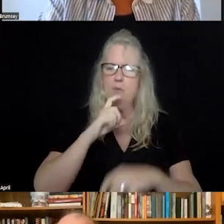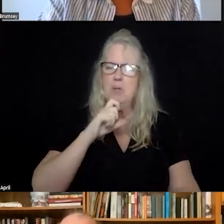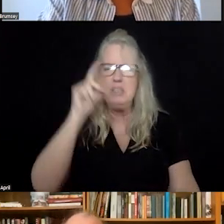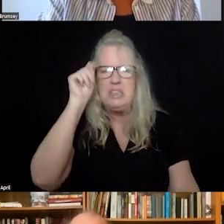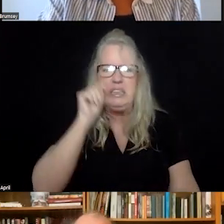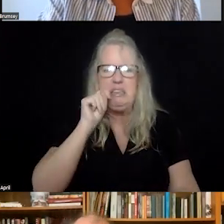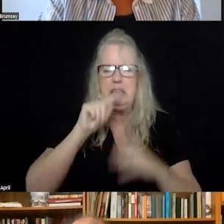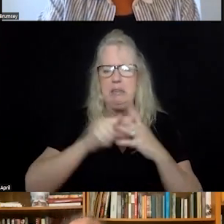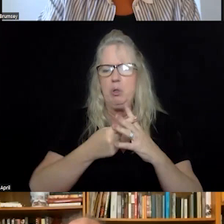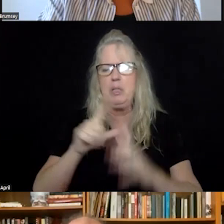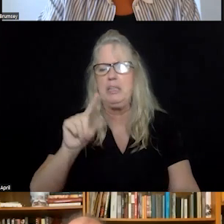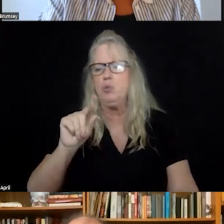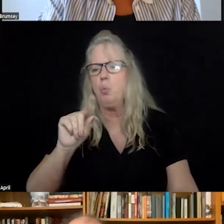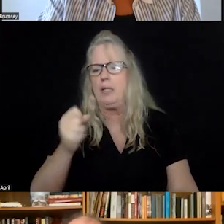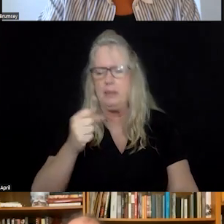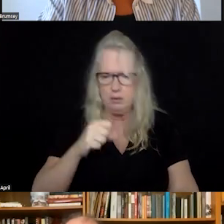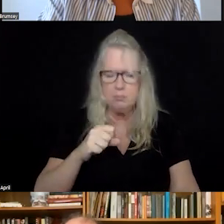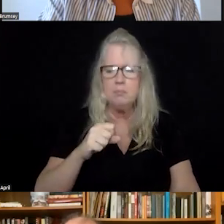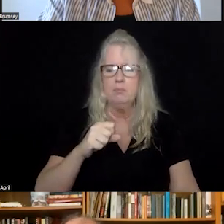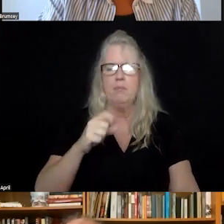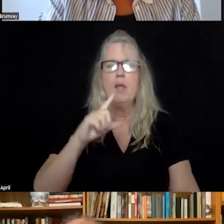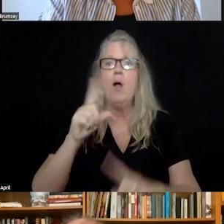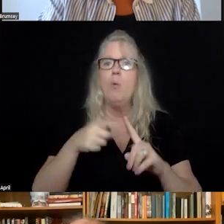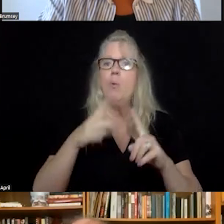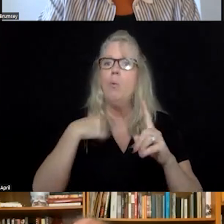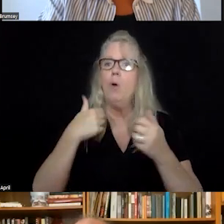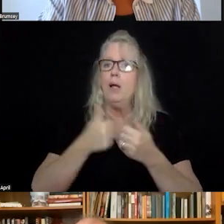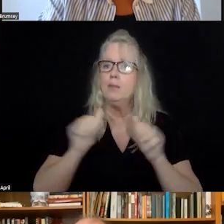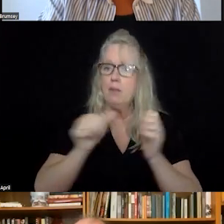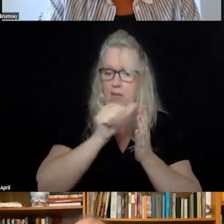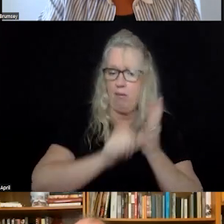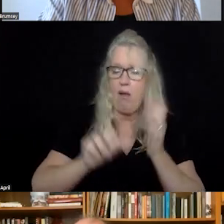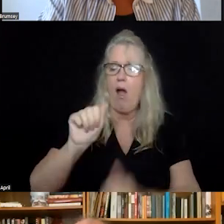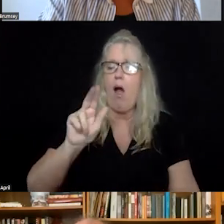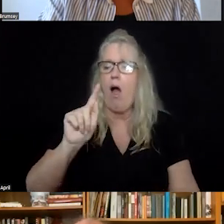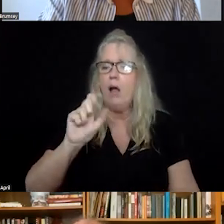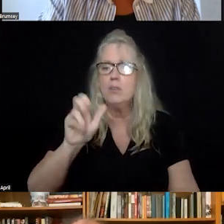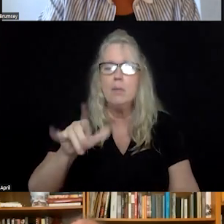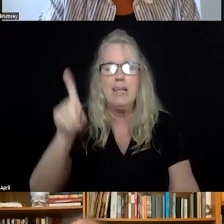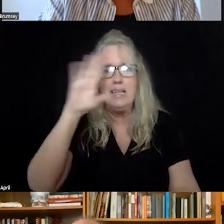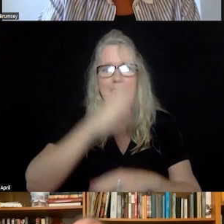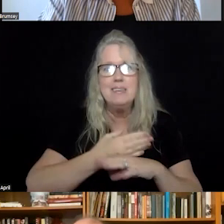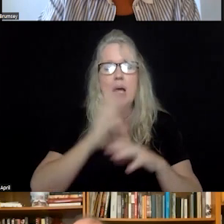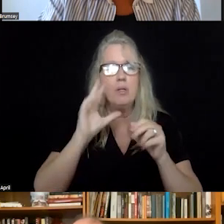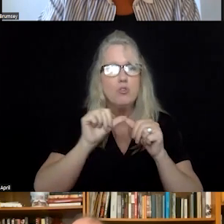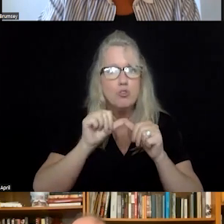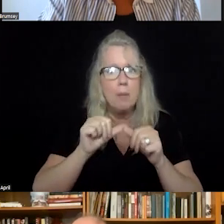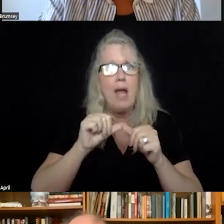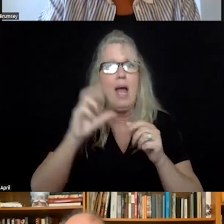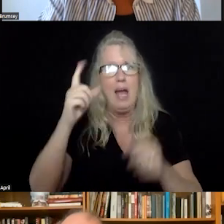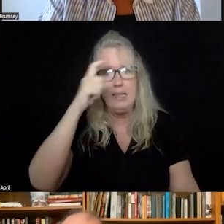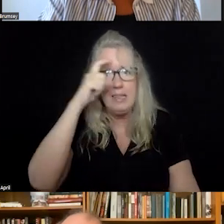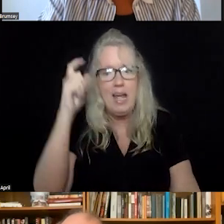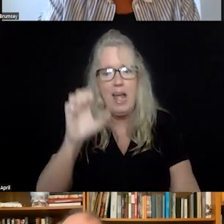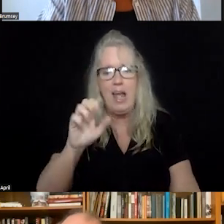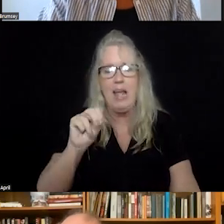early 20s. And what the autopsy showed was that the son was suffering from chronic traumatic